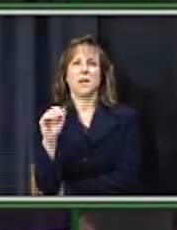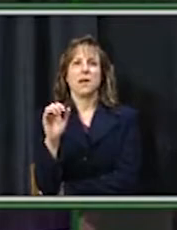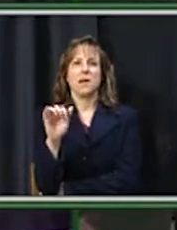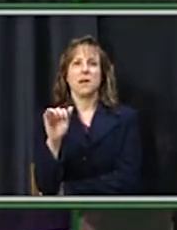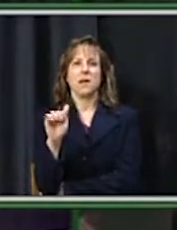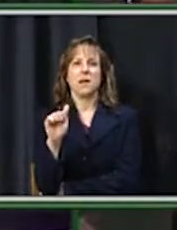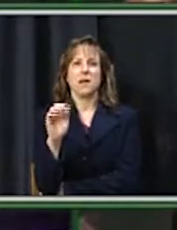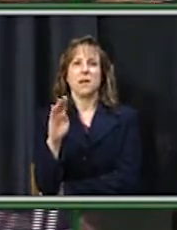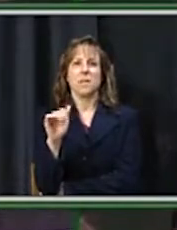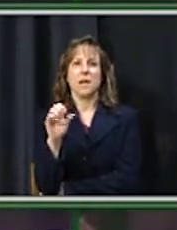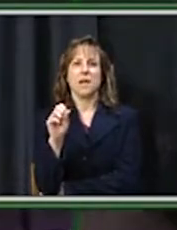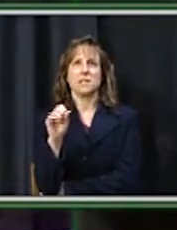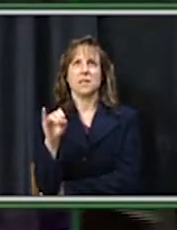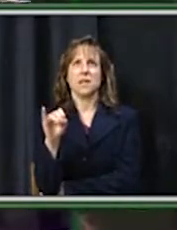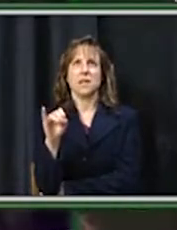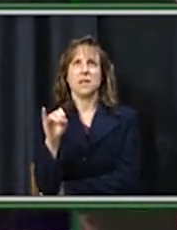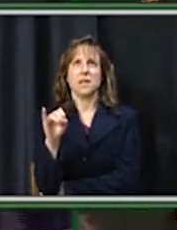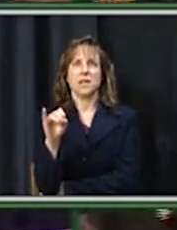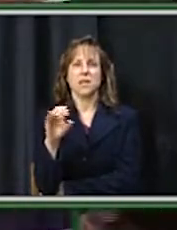Sharon Kim.